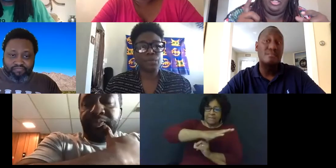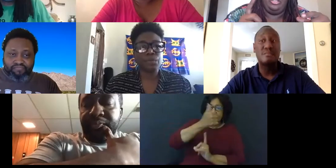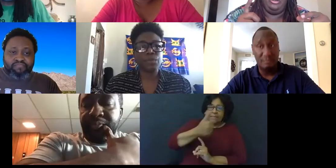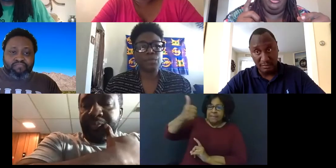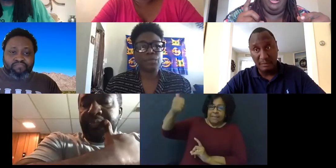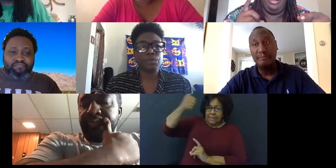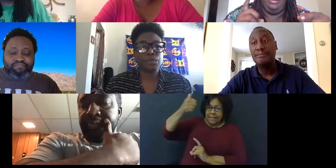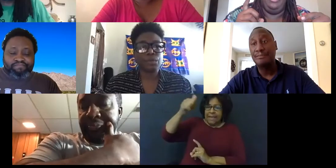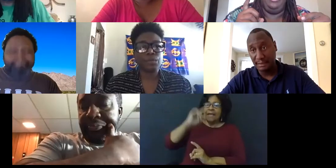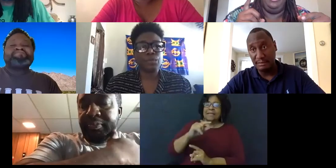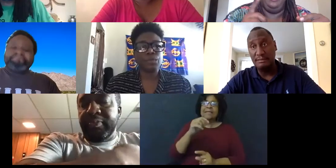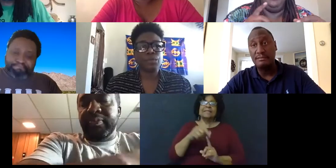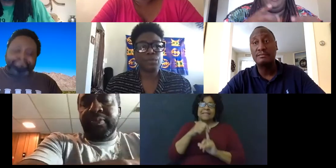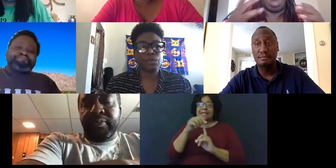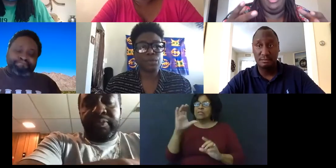single issue